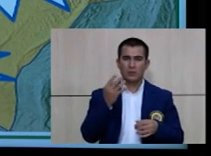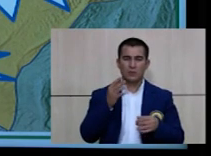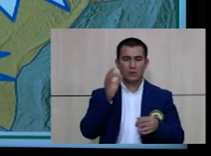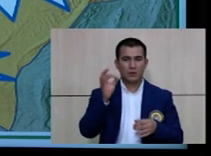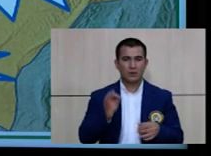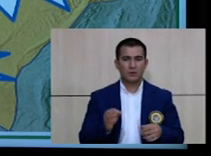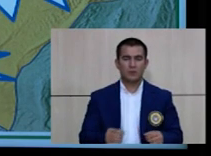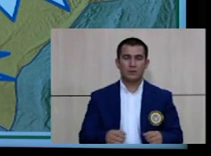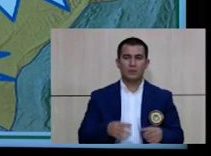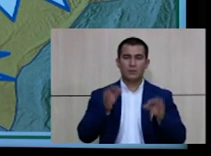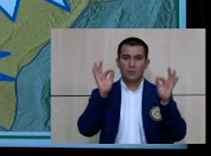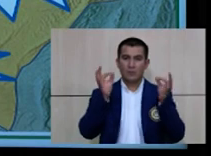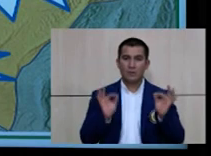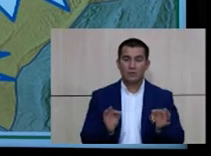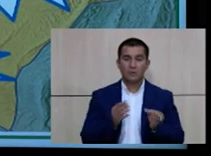43-44%, kuzda